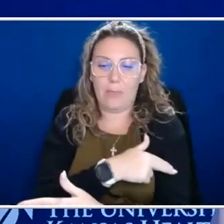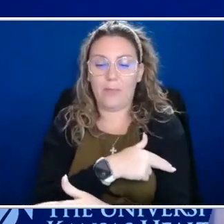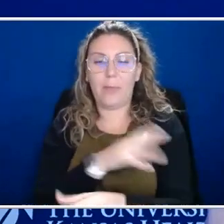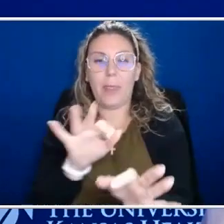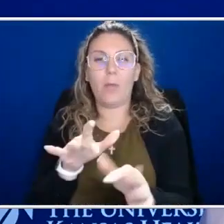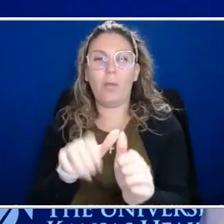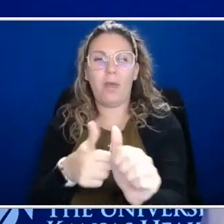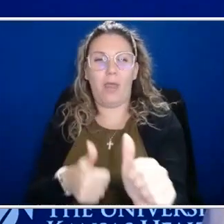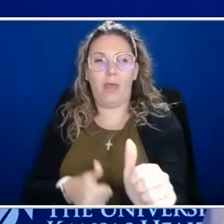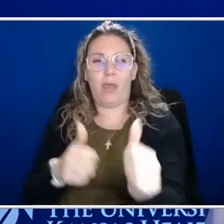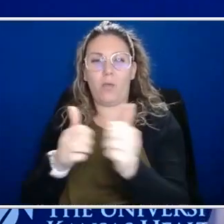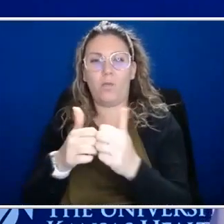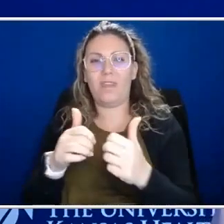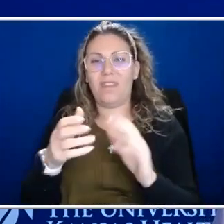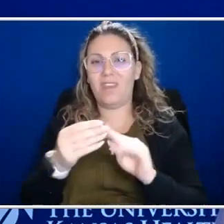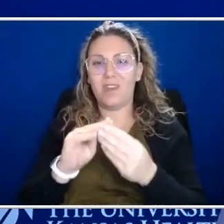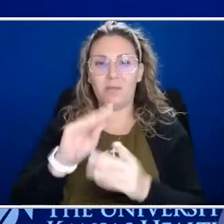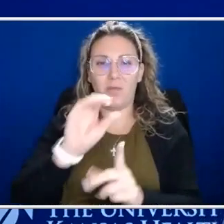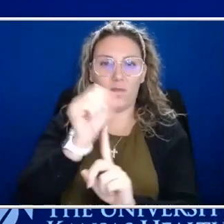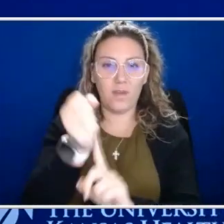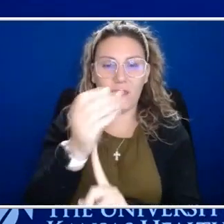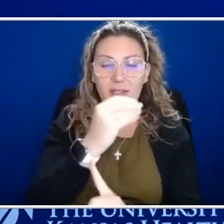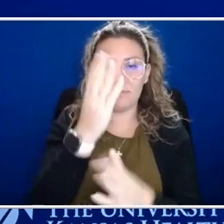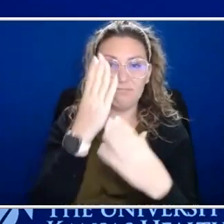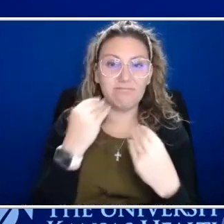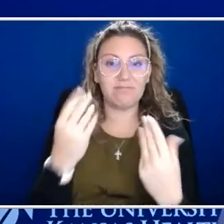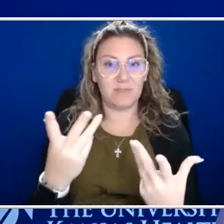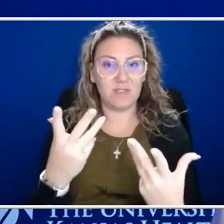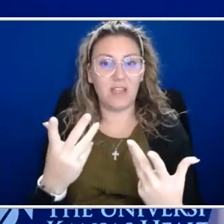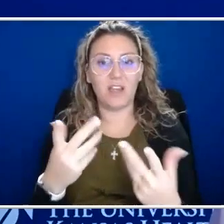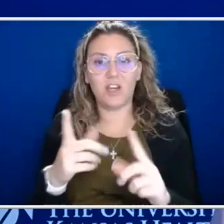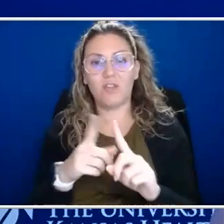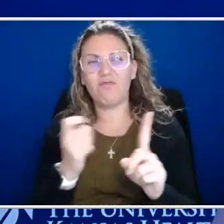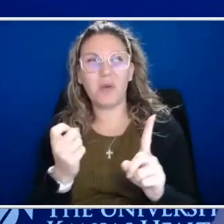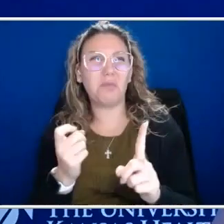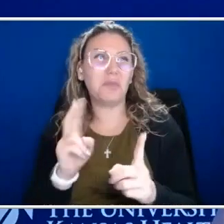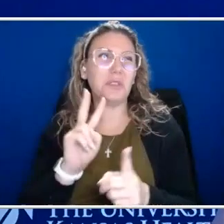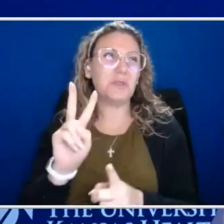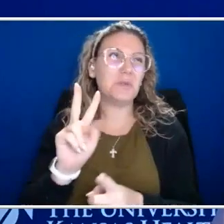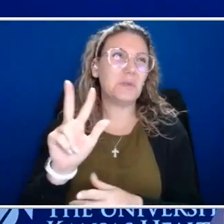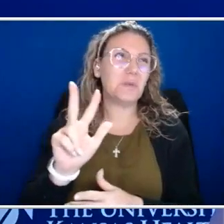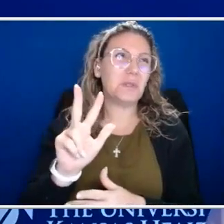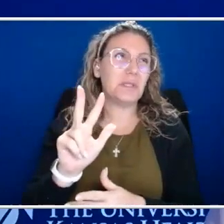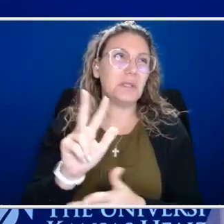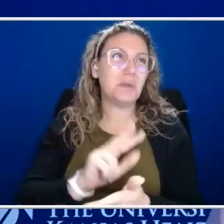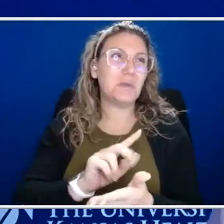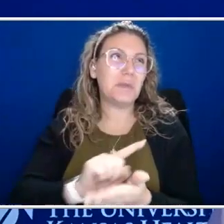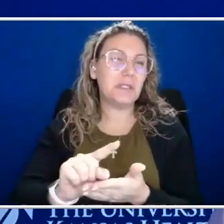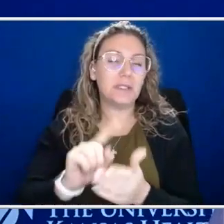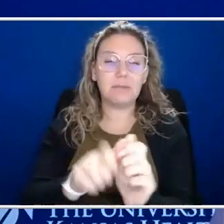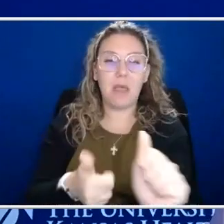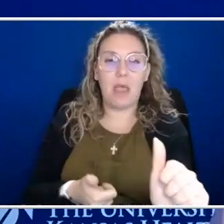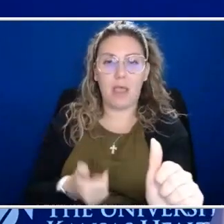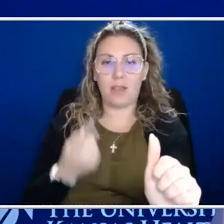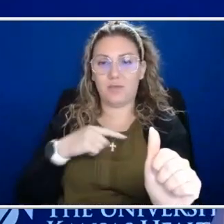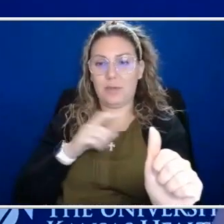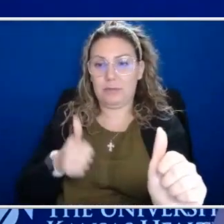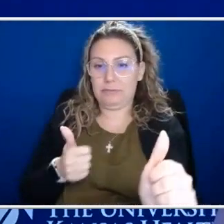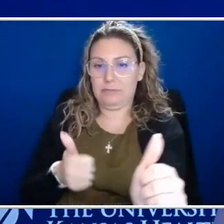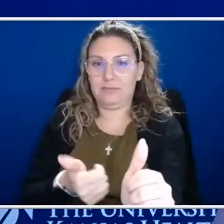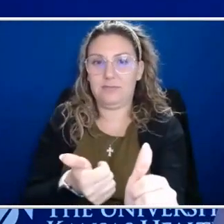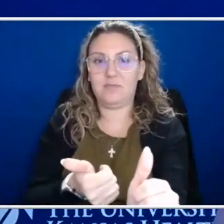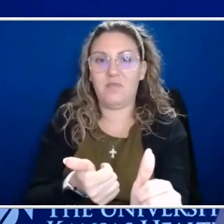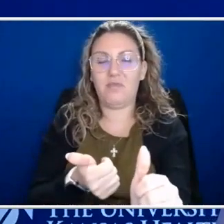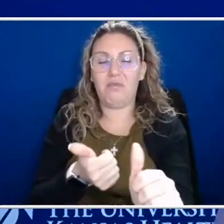case data by 2 to 3 weeks, so we are kind of getting to that point beyond Thanksgiving at